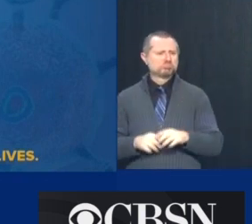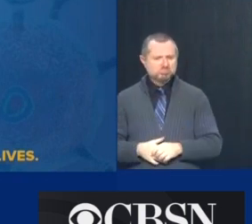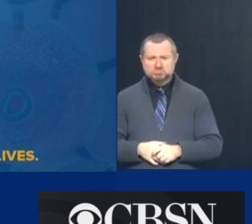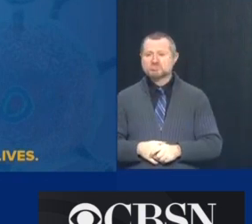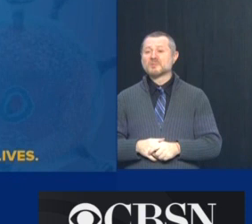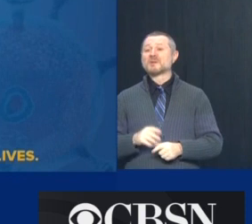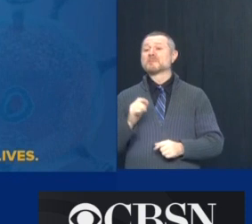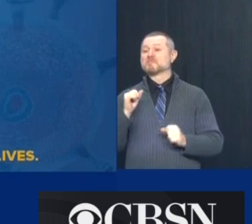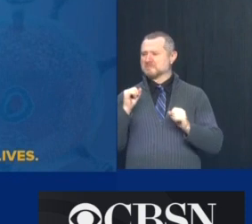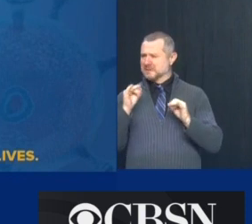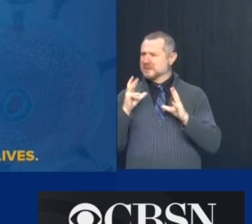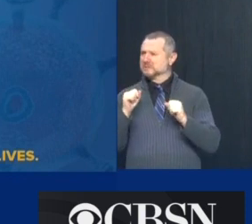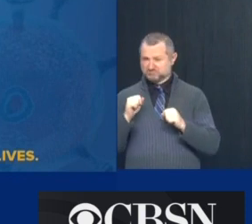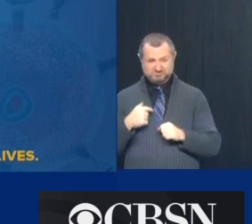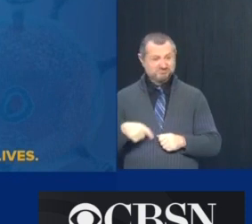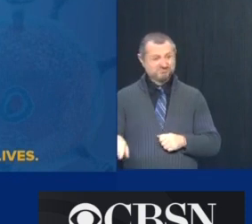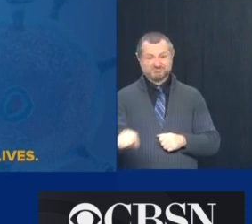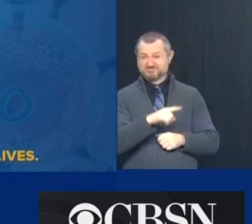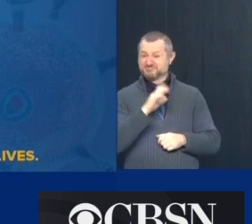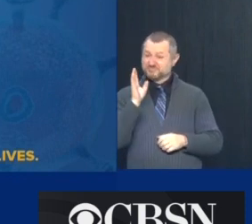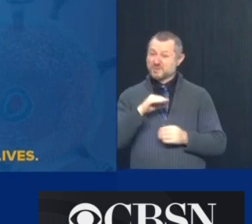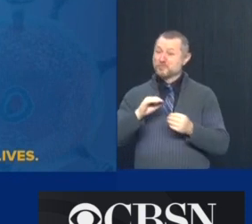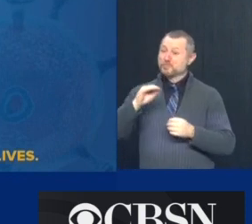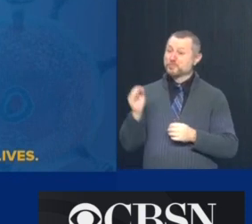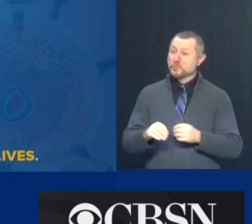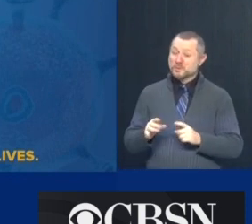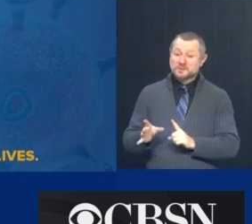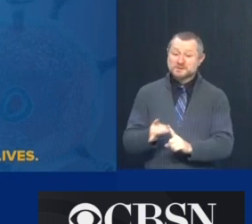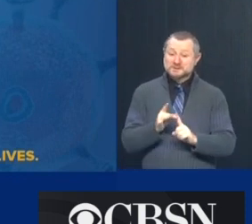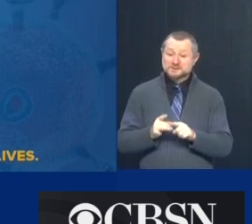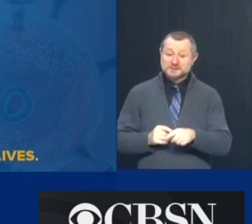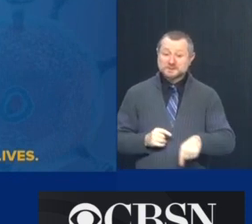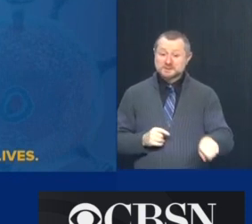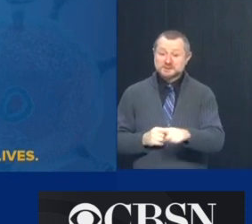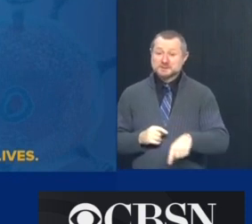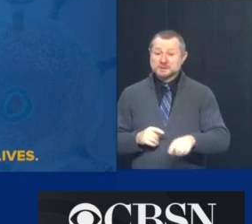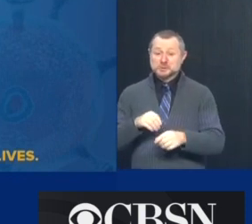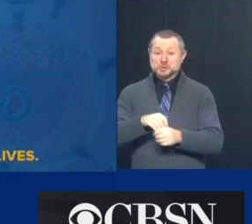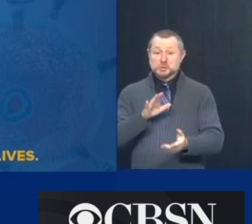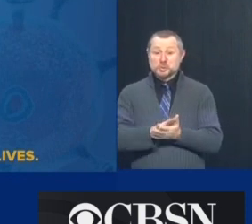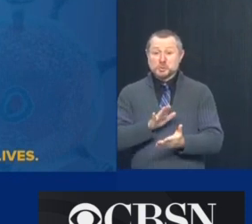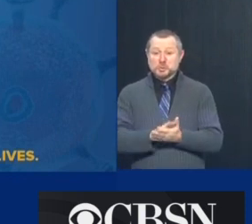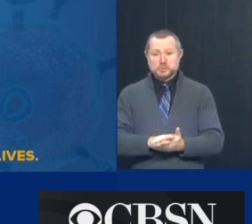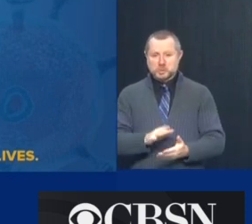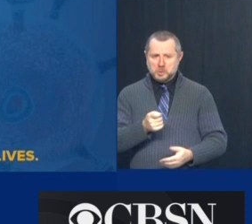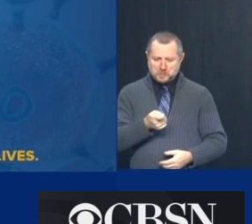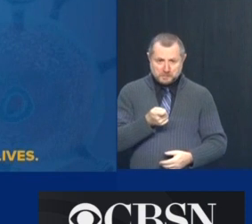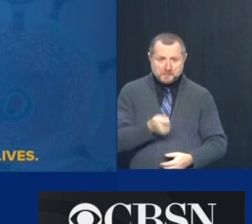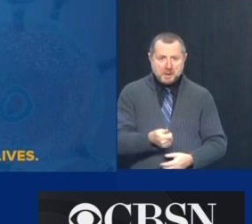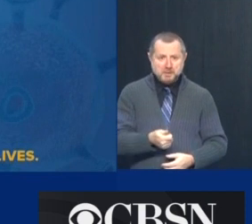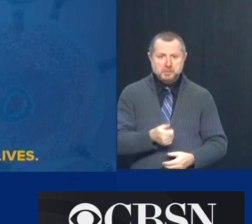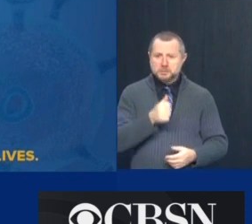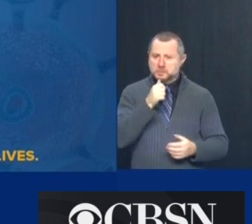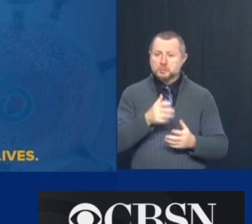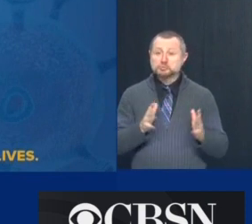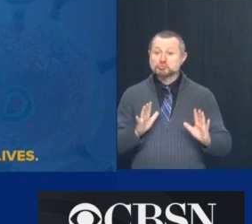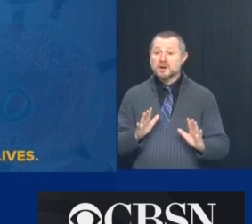Astonishing how low the levels of infections are in schools, especially